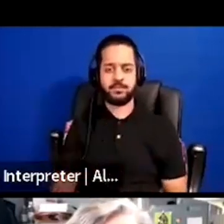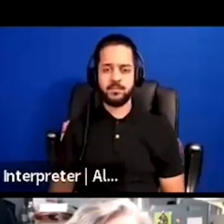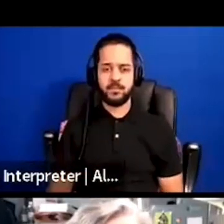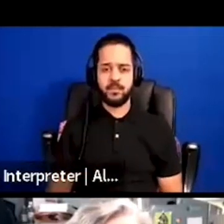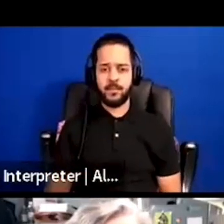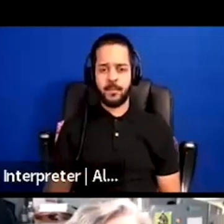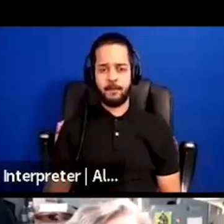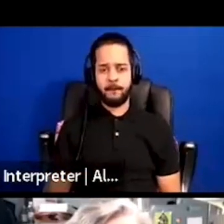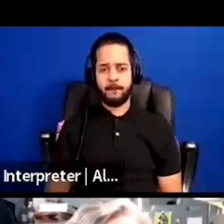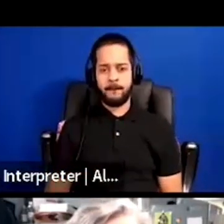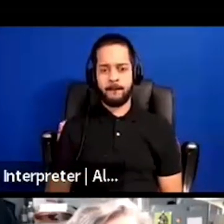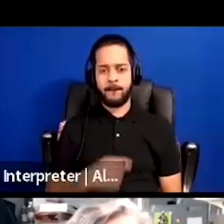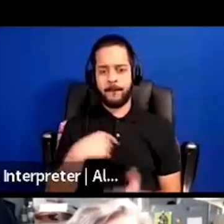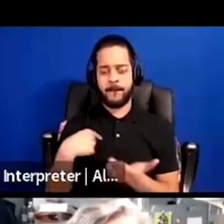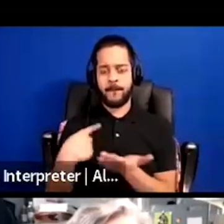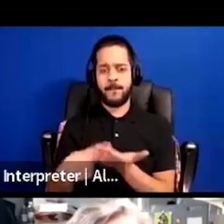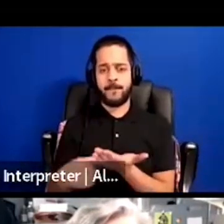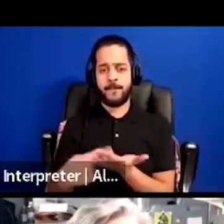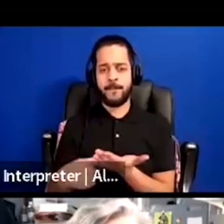we were discussing a little bit about